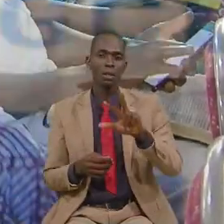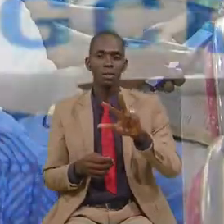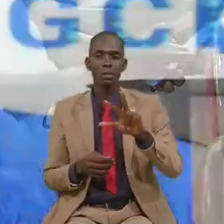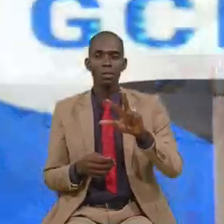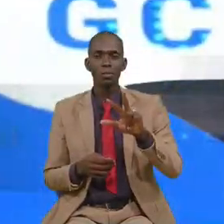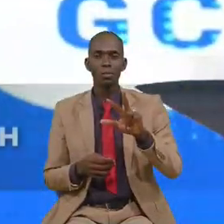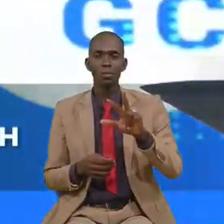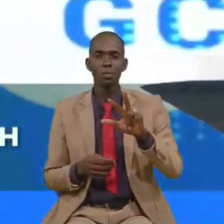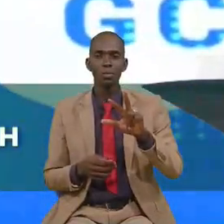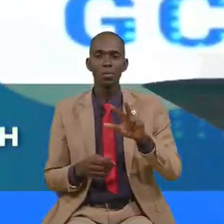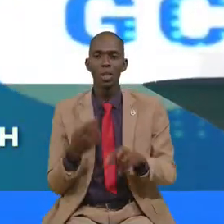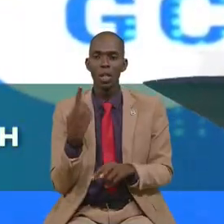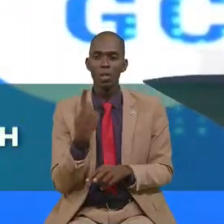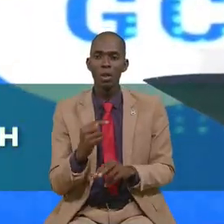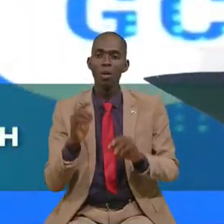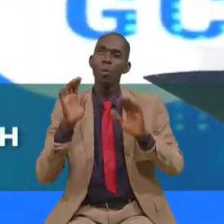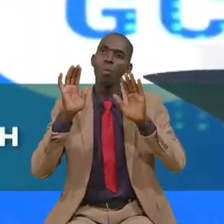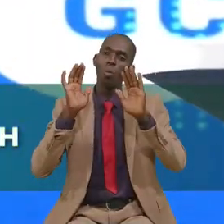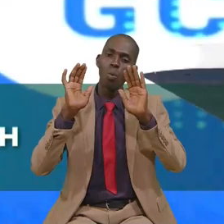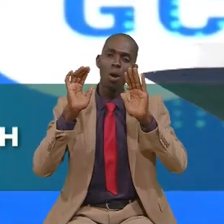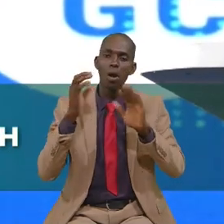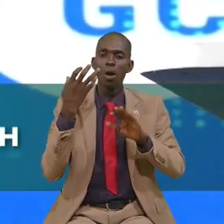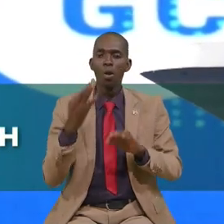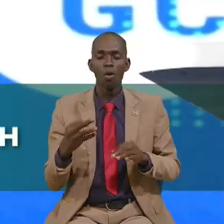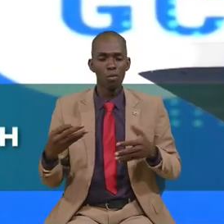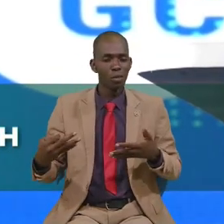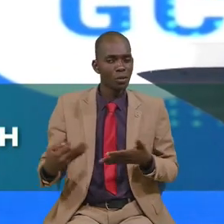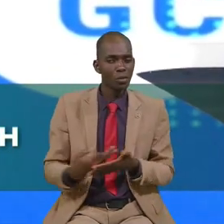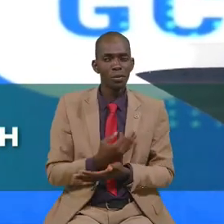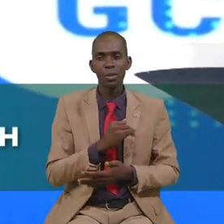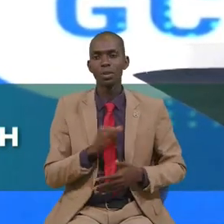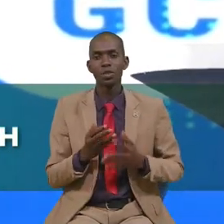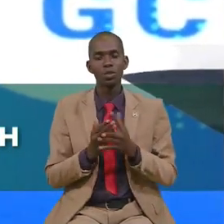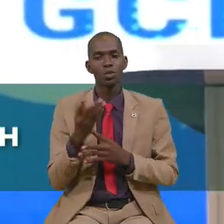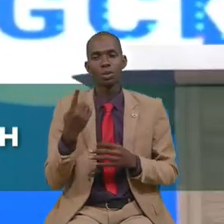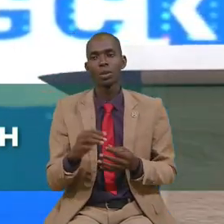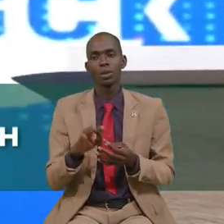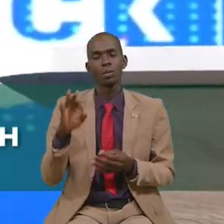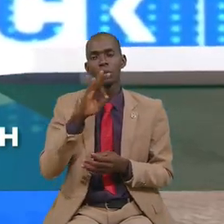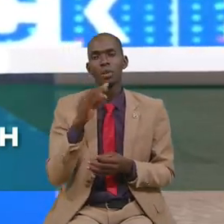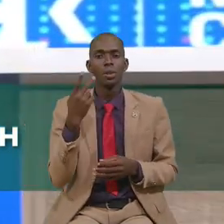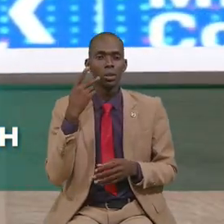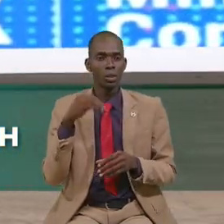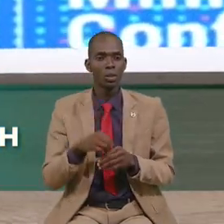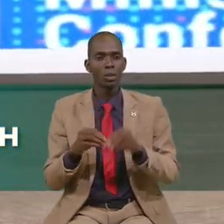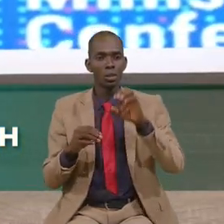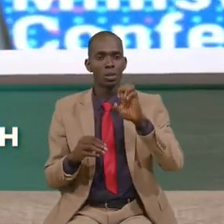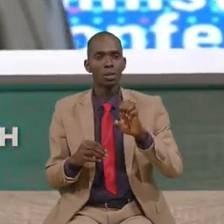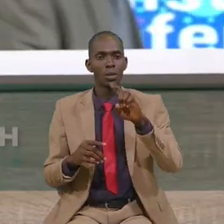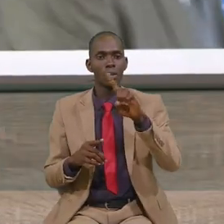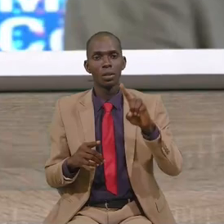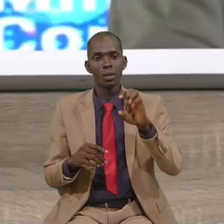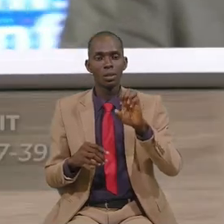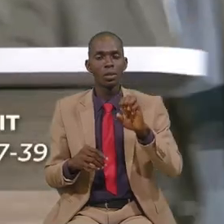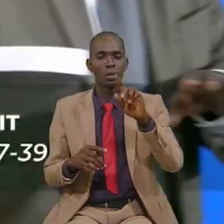at the wonder of refreshing through the Spirit. Look at Ezekiel chapter